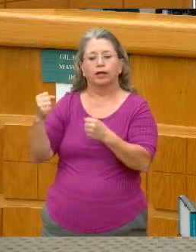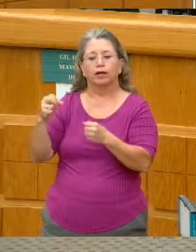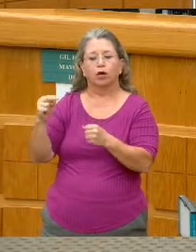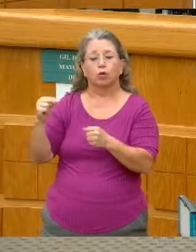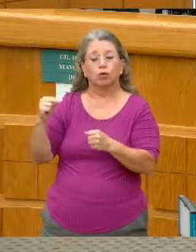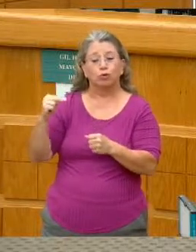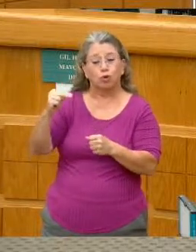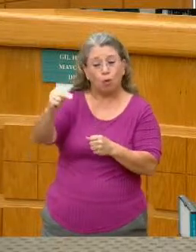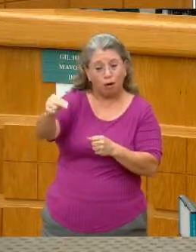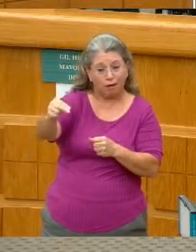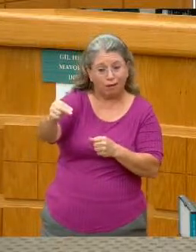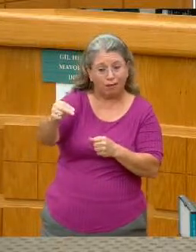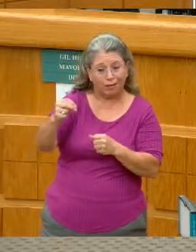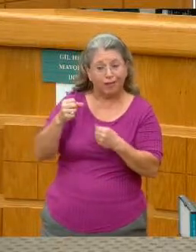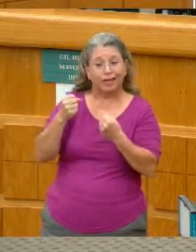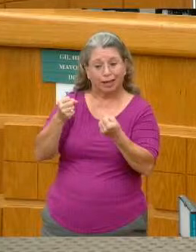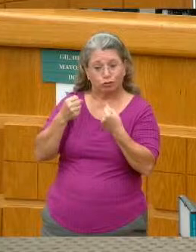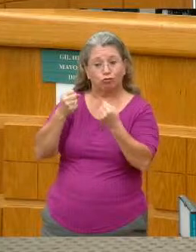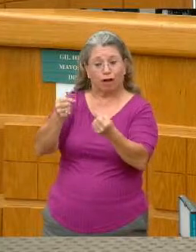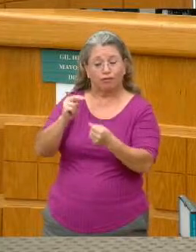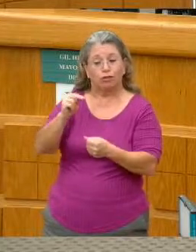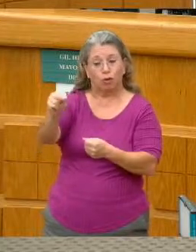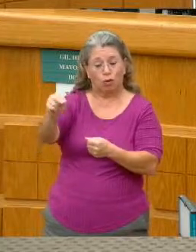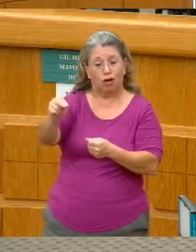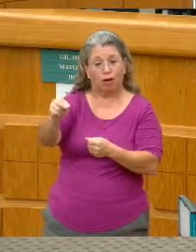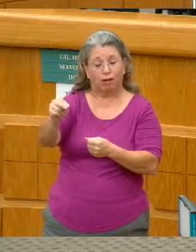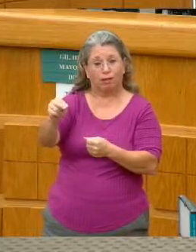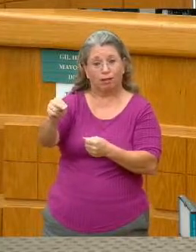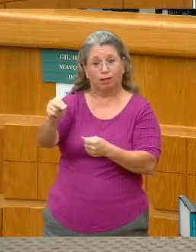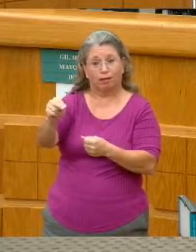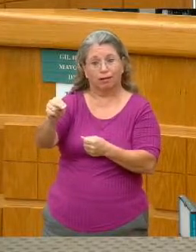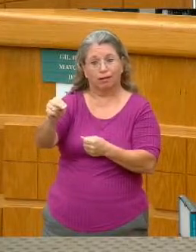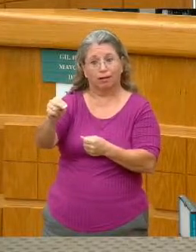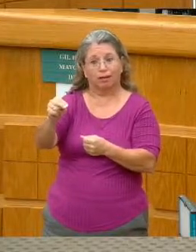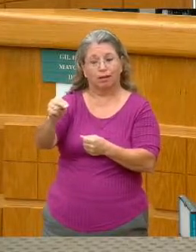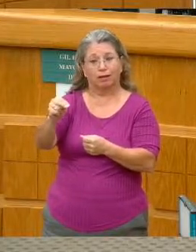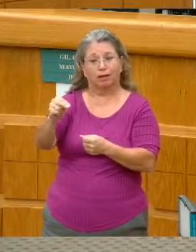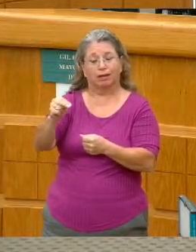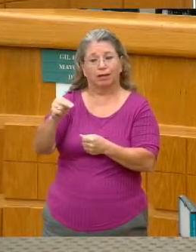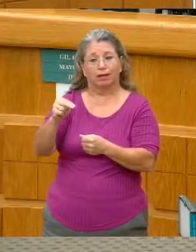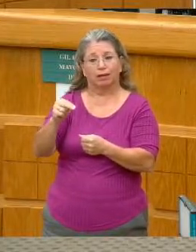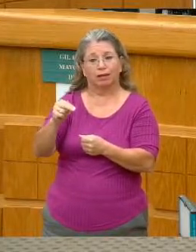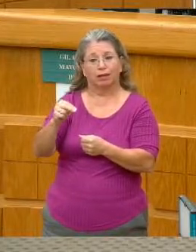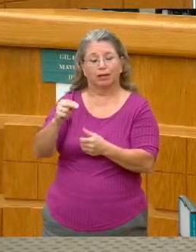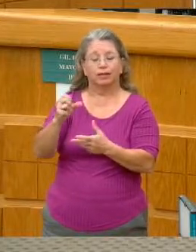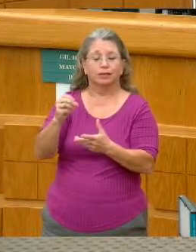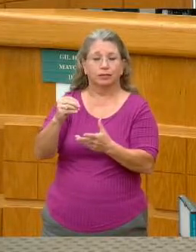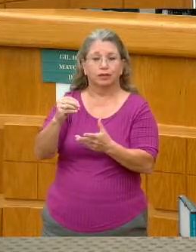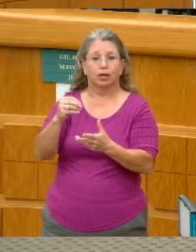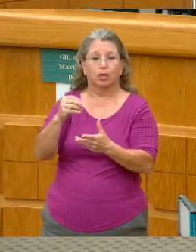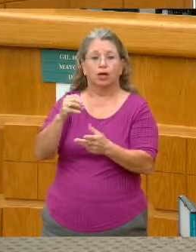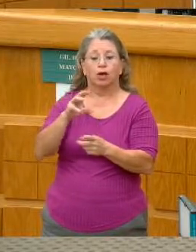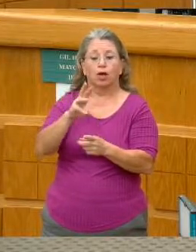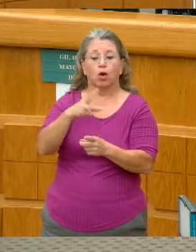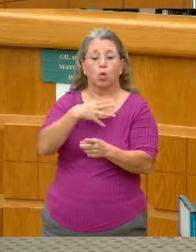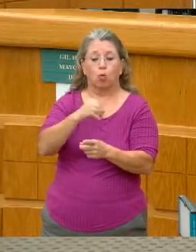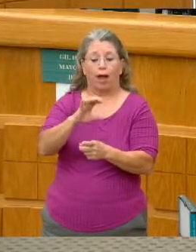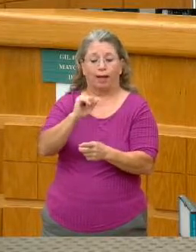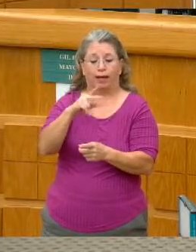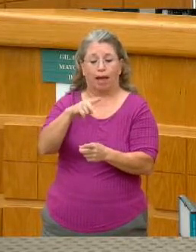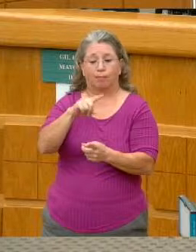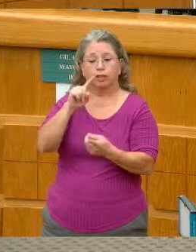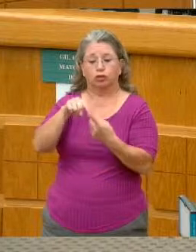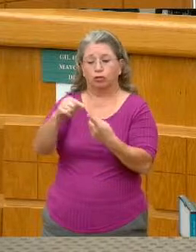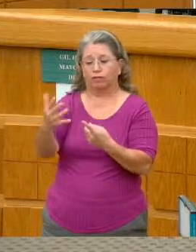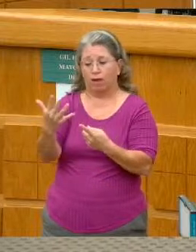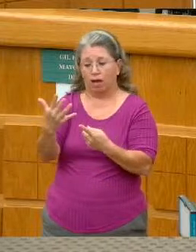guess, as access roads are named, it will be Whitecap to 5 open in a loop,